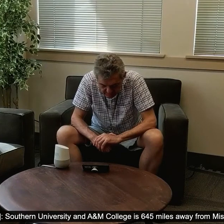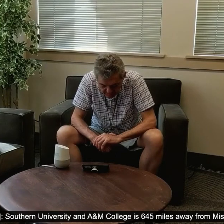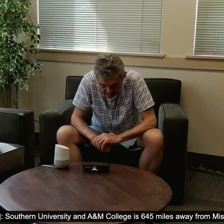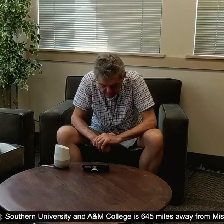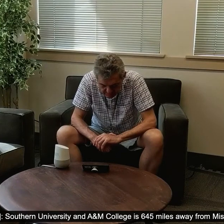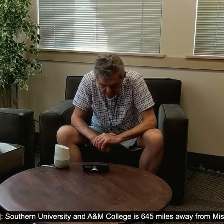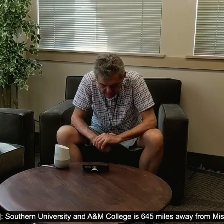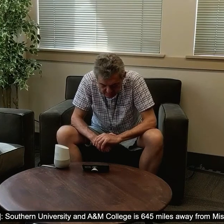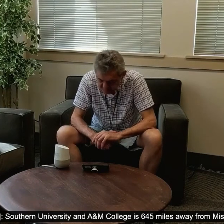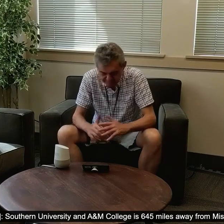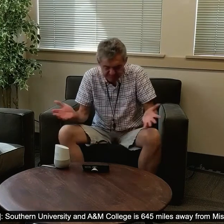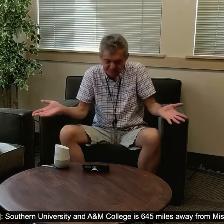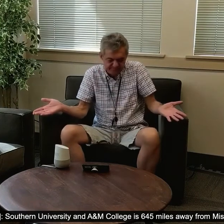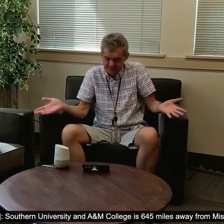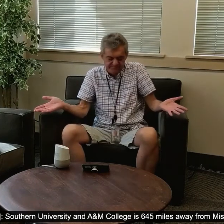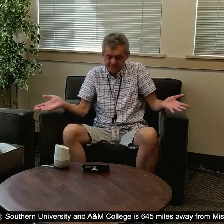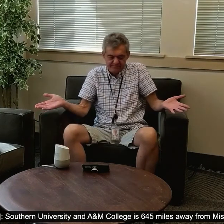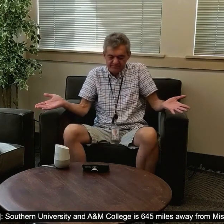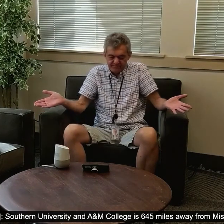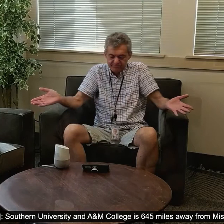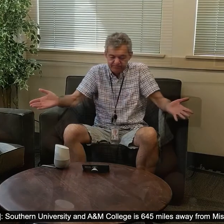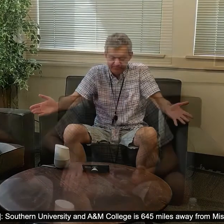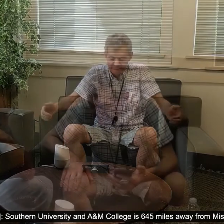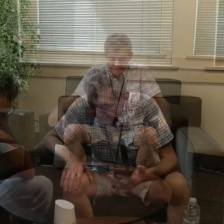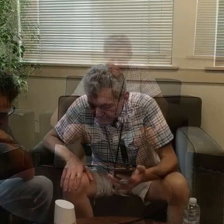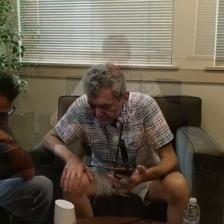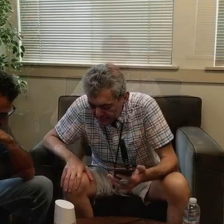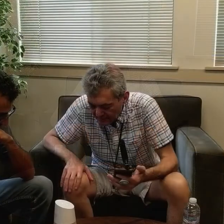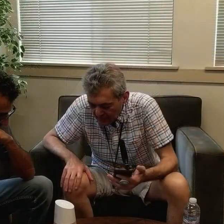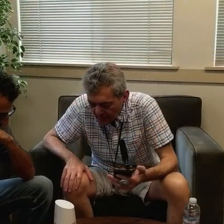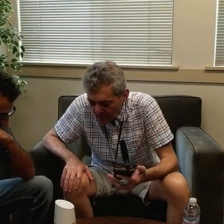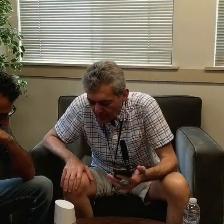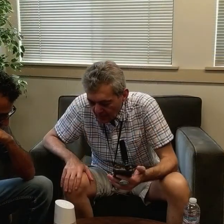Southern University and A&M College is 645 miles away from Missouri.